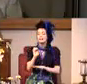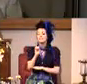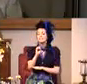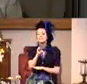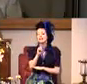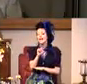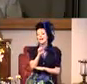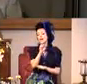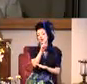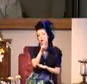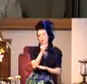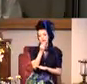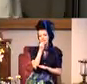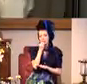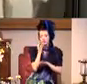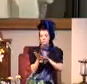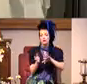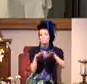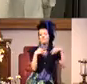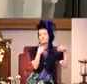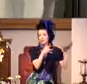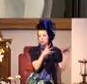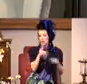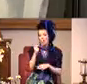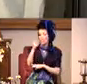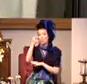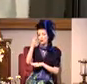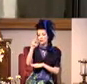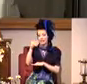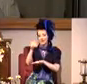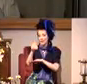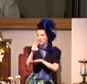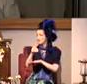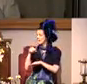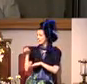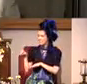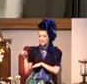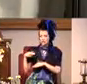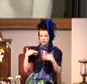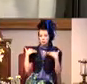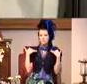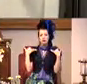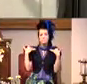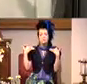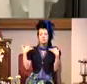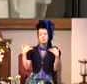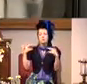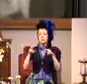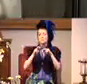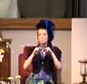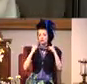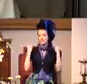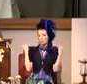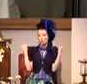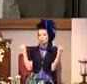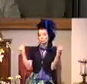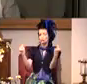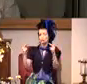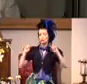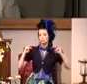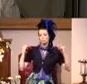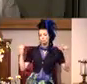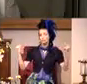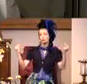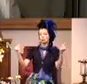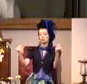on Thursday evening, and if you were able to be here, this whole sanctuary was rearranged into a seating in the round. And members of